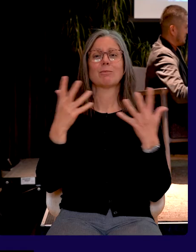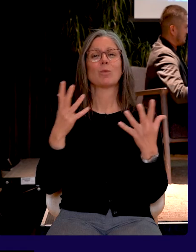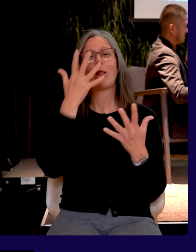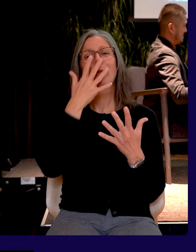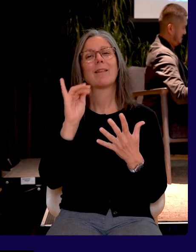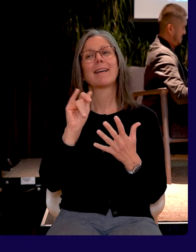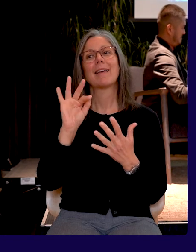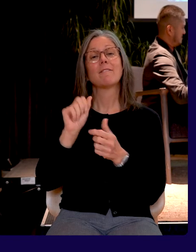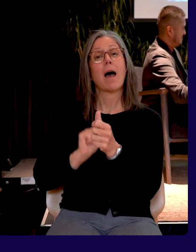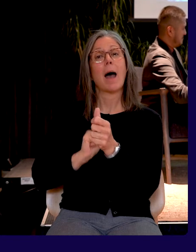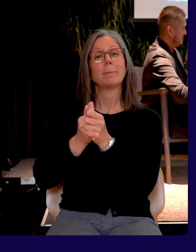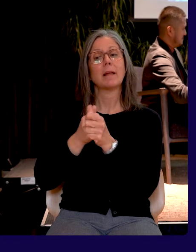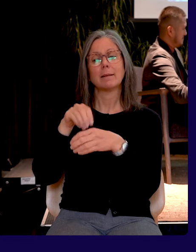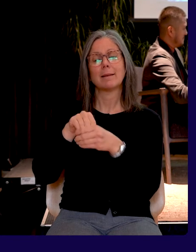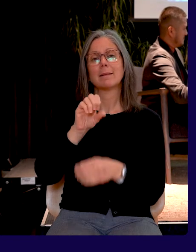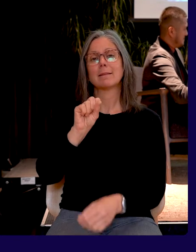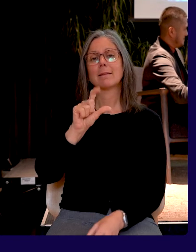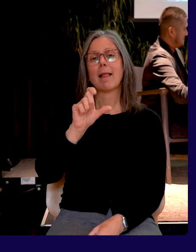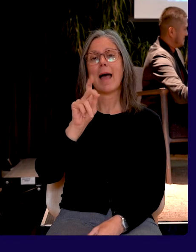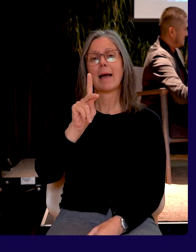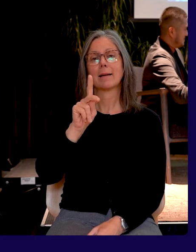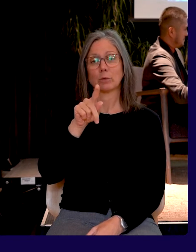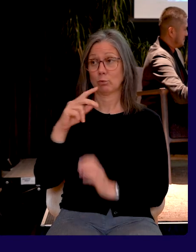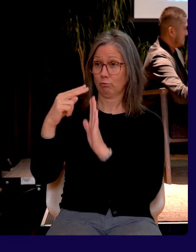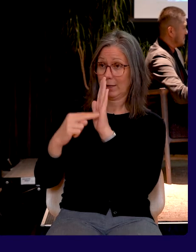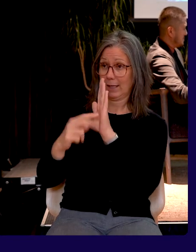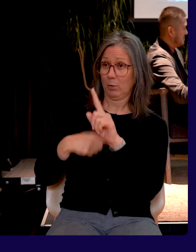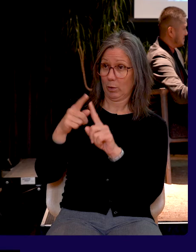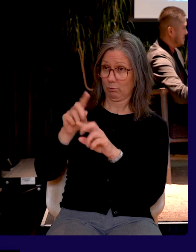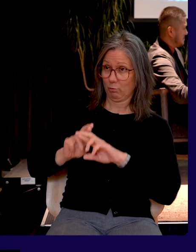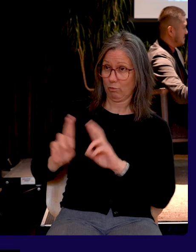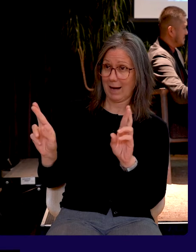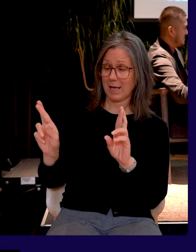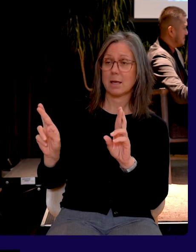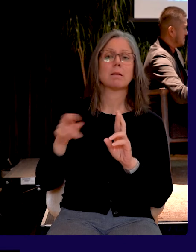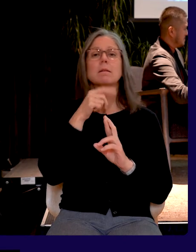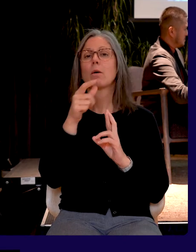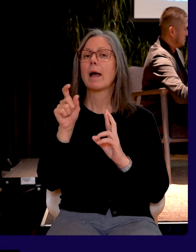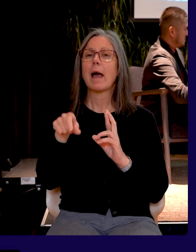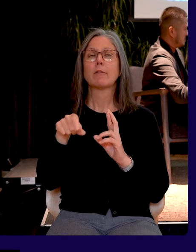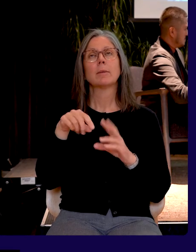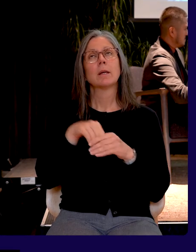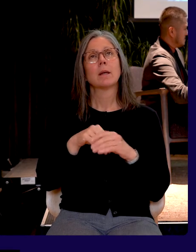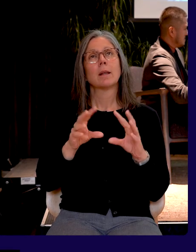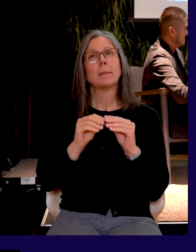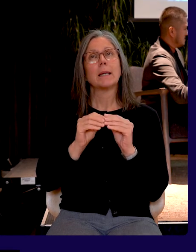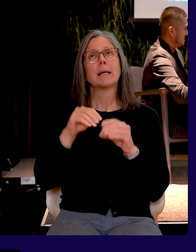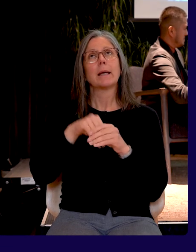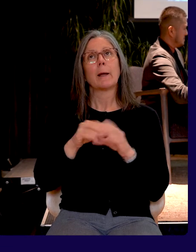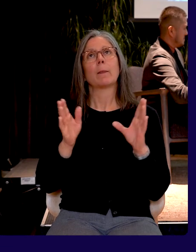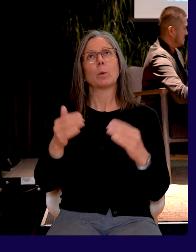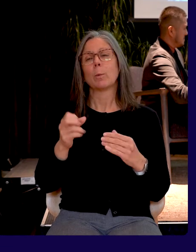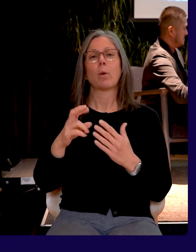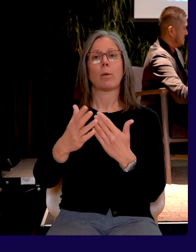like if that update was put in Slack, where you can read it when it's convenient for you? You don't have to be in the room, in the